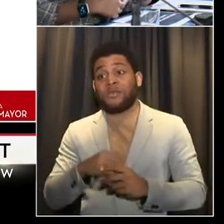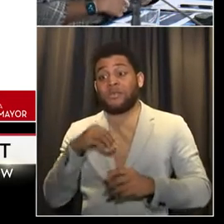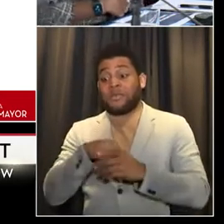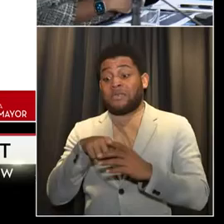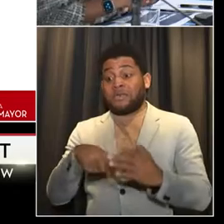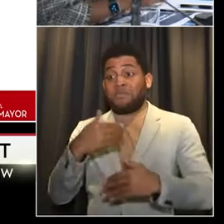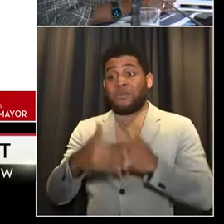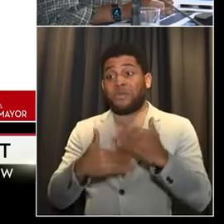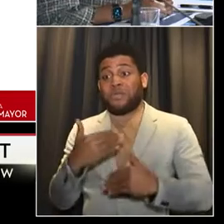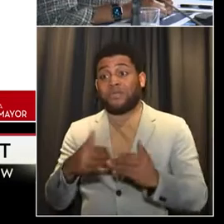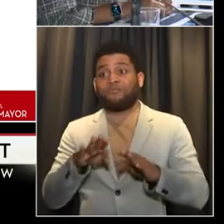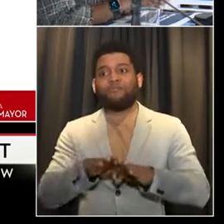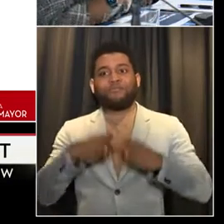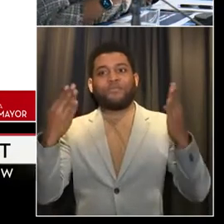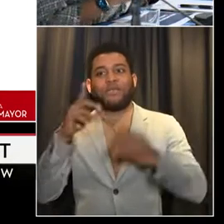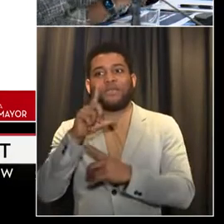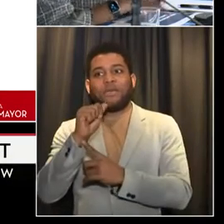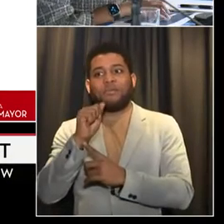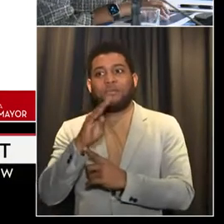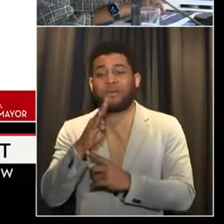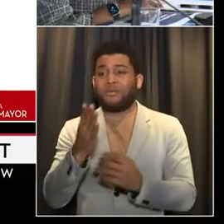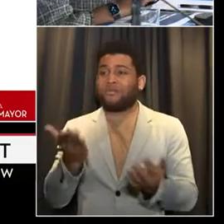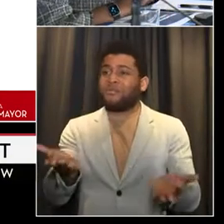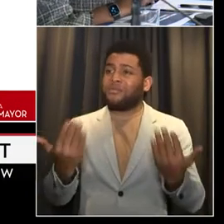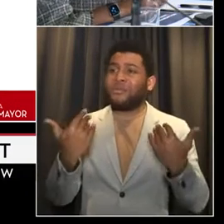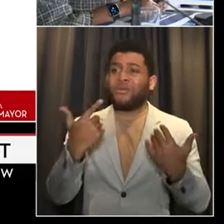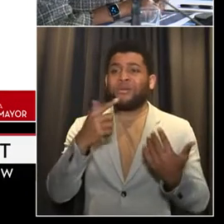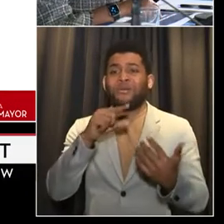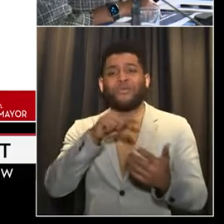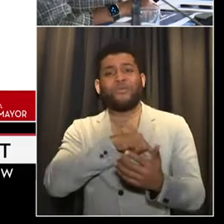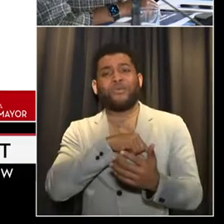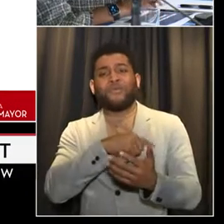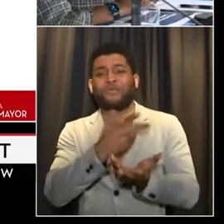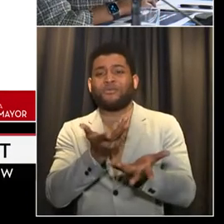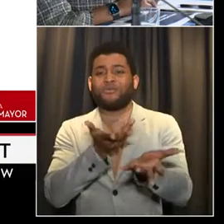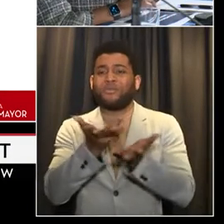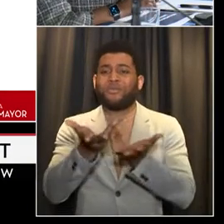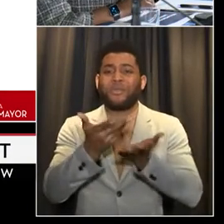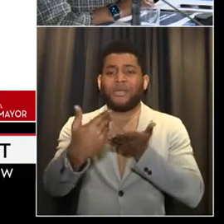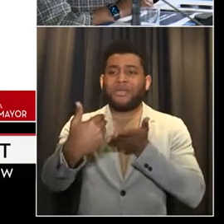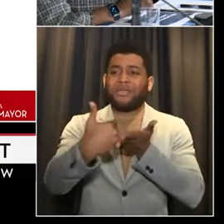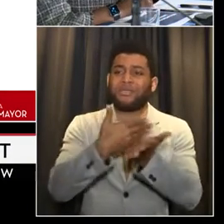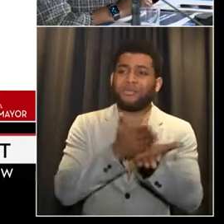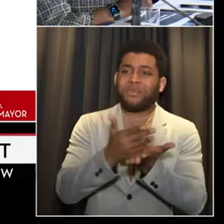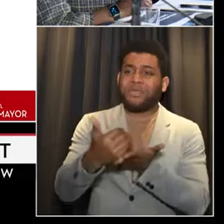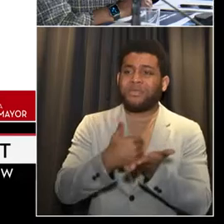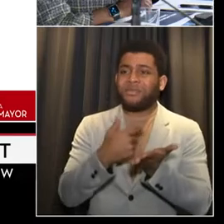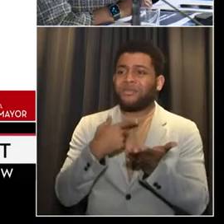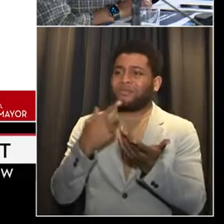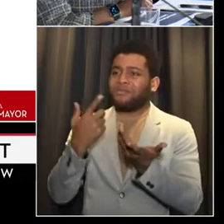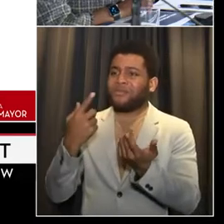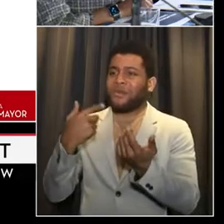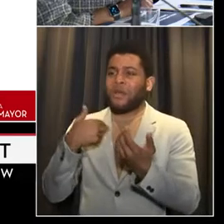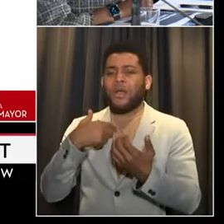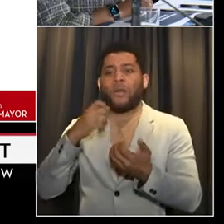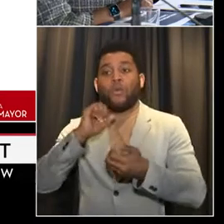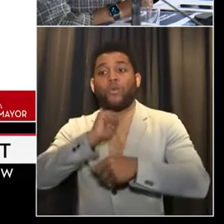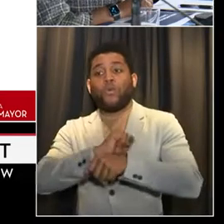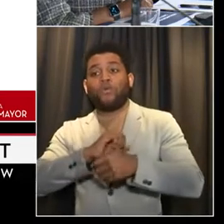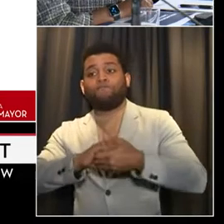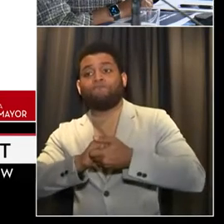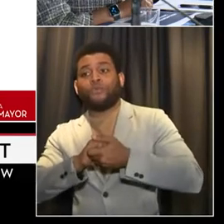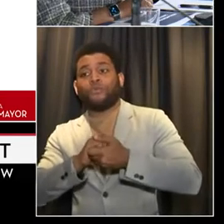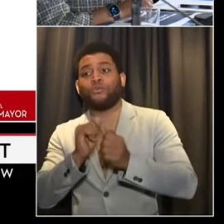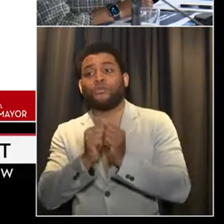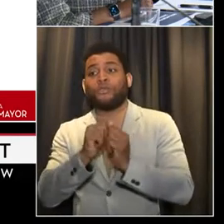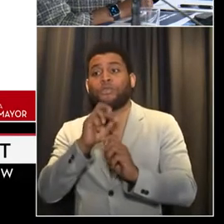that you know, we are being transparent and able to really work together. I note this, that one of the things that reaccreditation has done